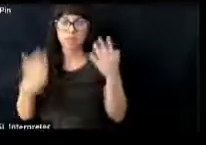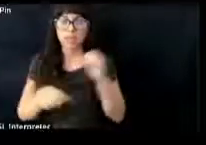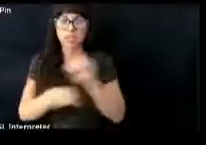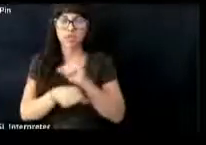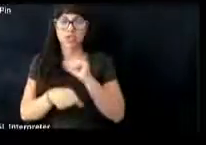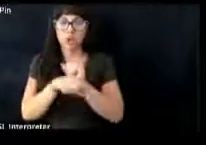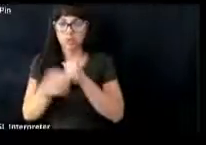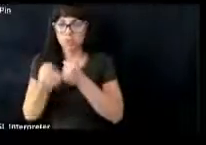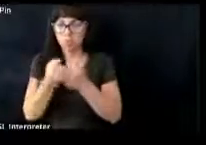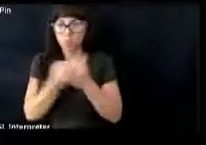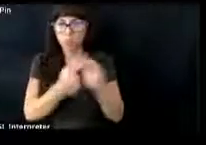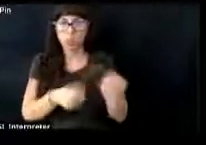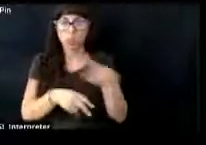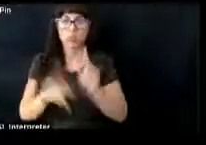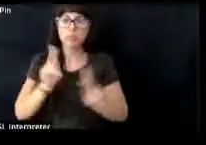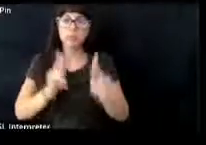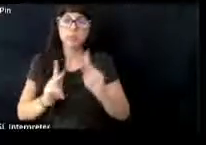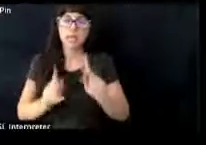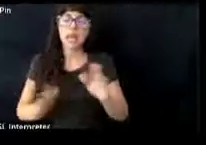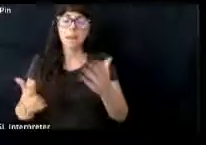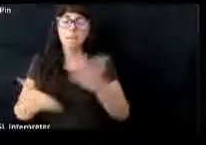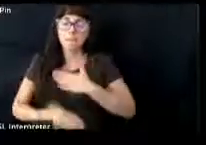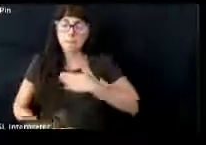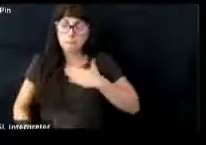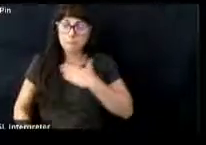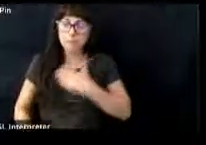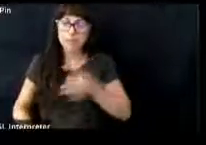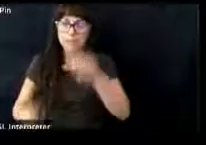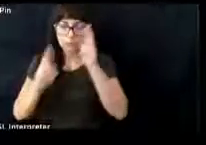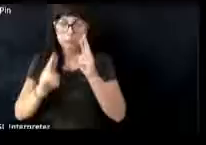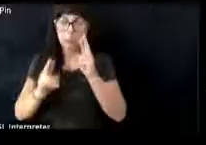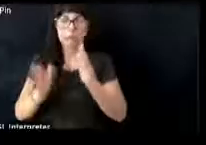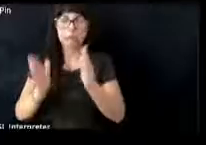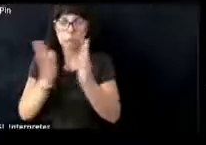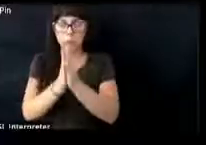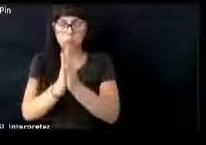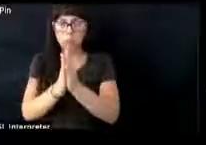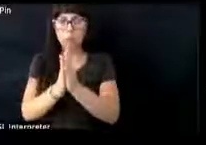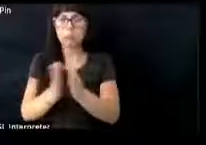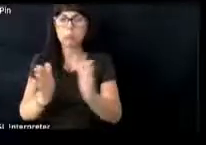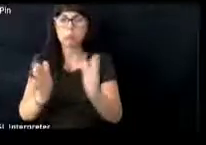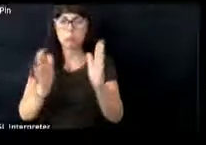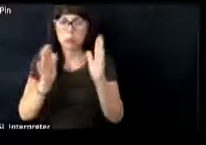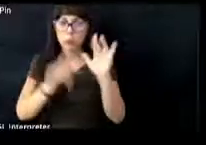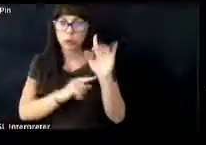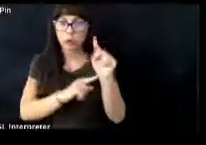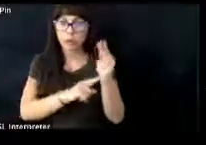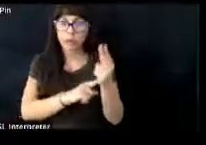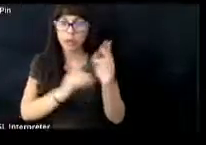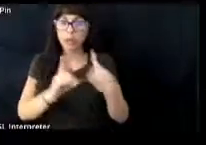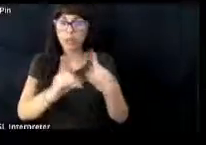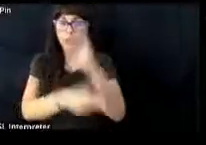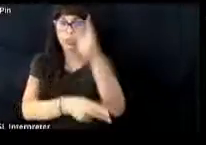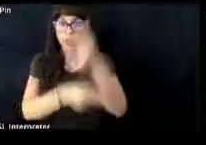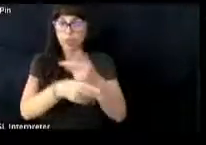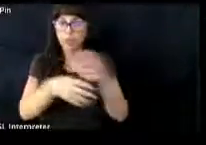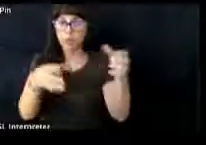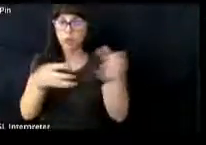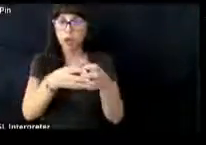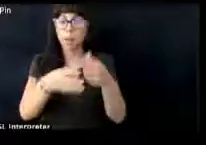I please respectfully request that you keep the 25th District intact. The only caveat to